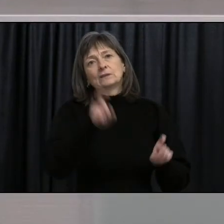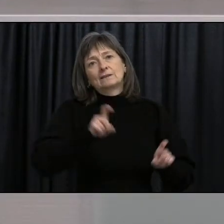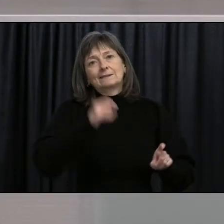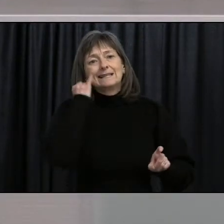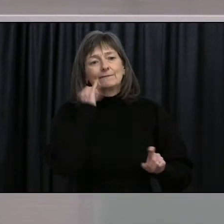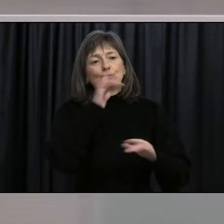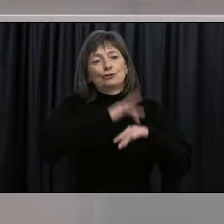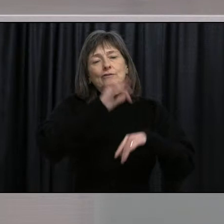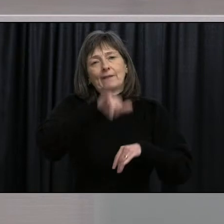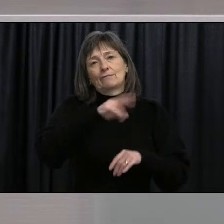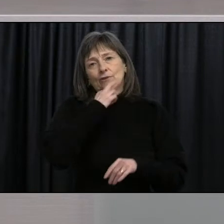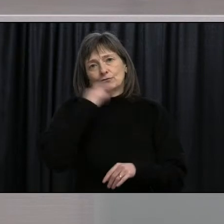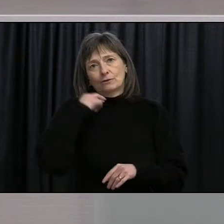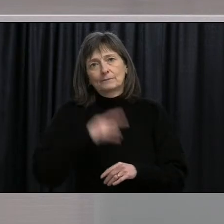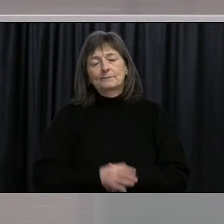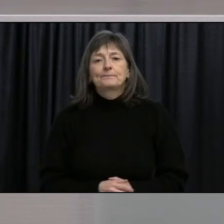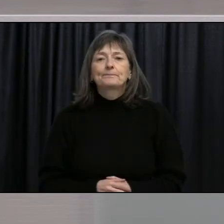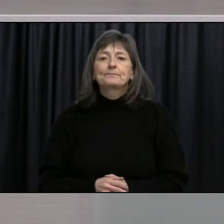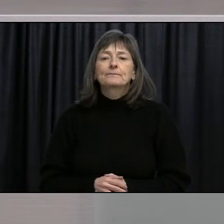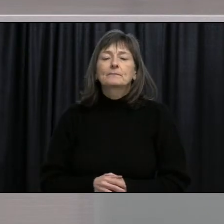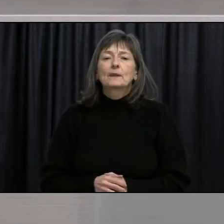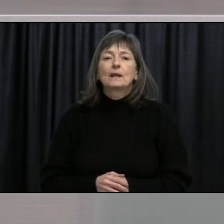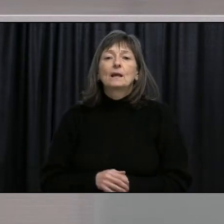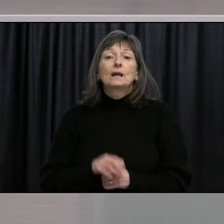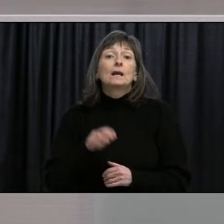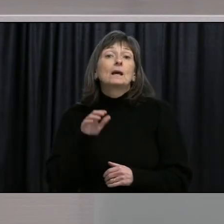Peter Jackson with the Telegram, do you have a final question?